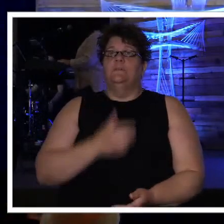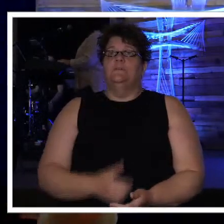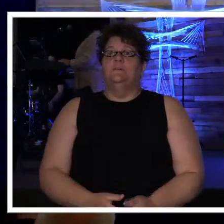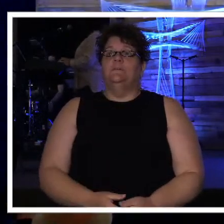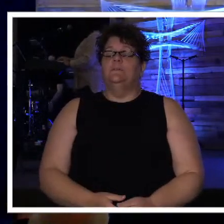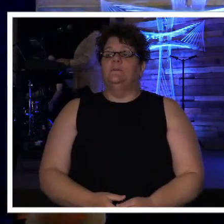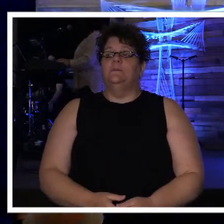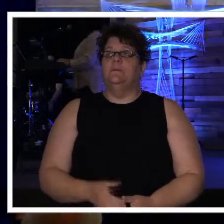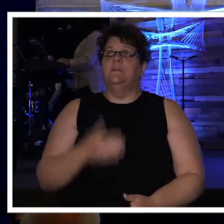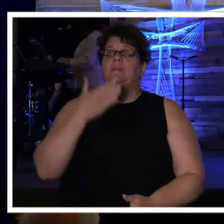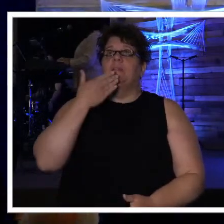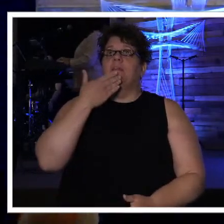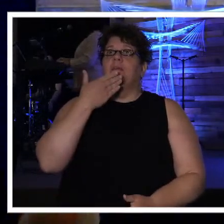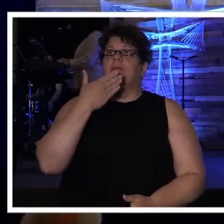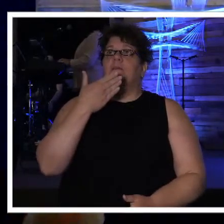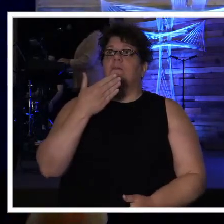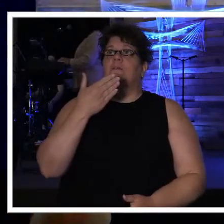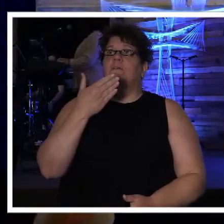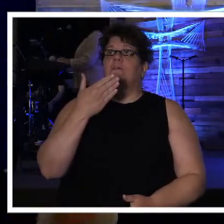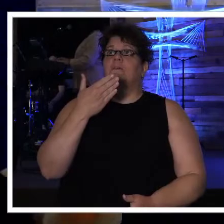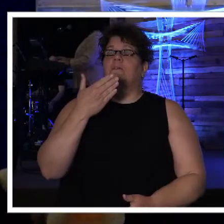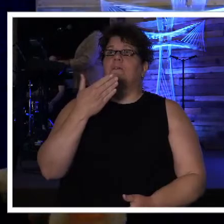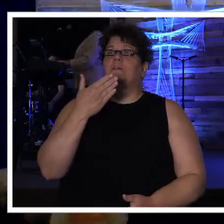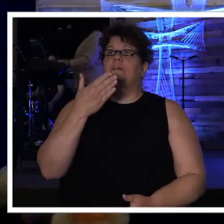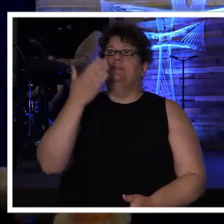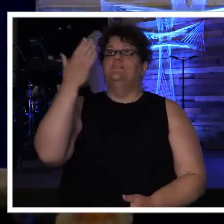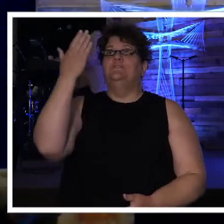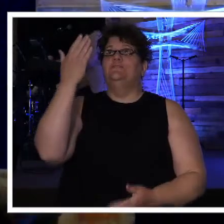Hallelujah. Thank you for your amazing love, God.